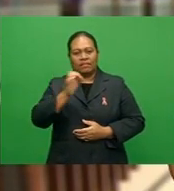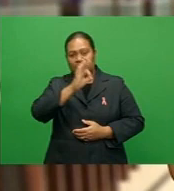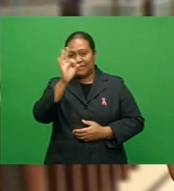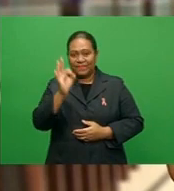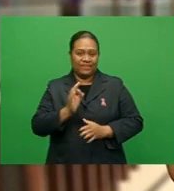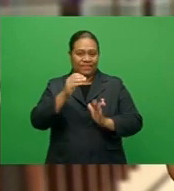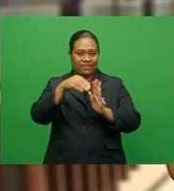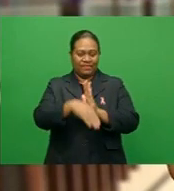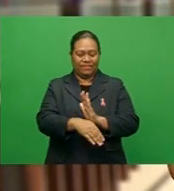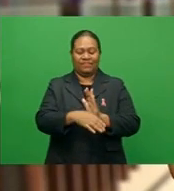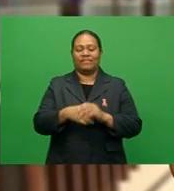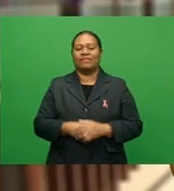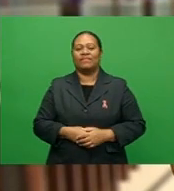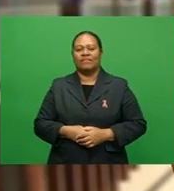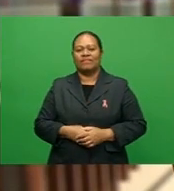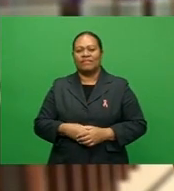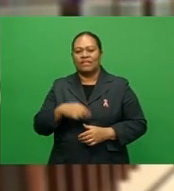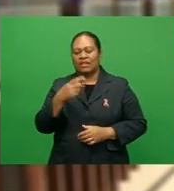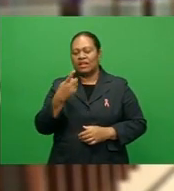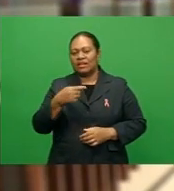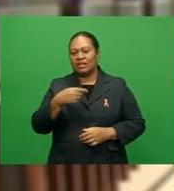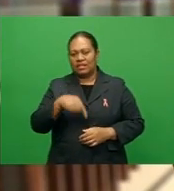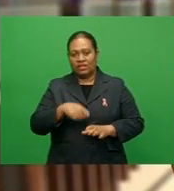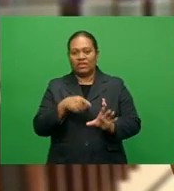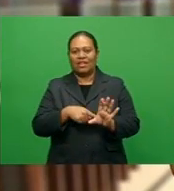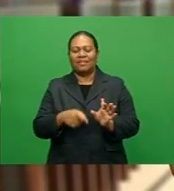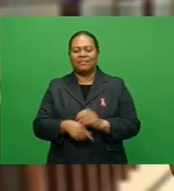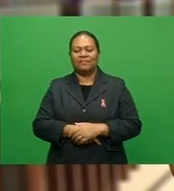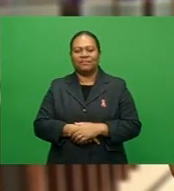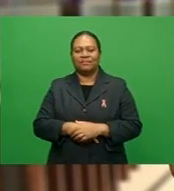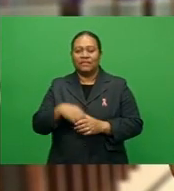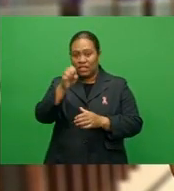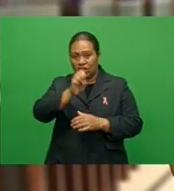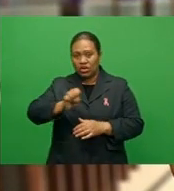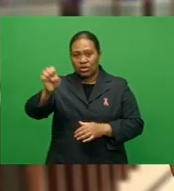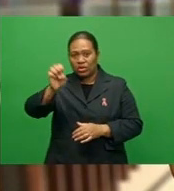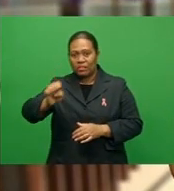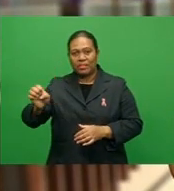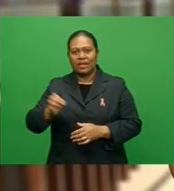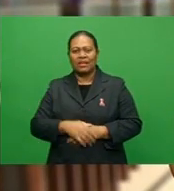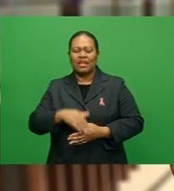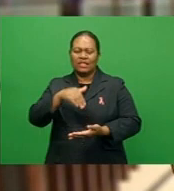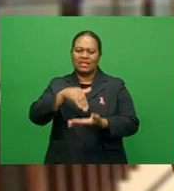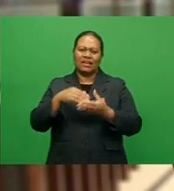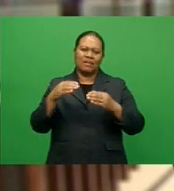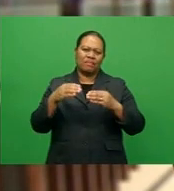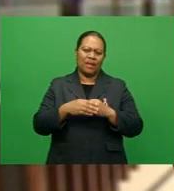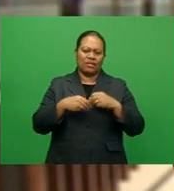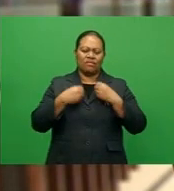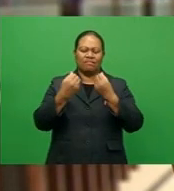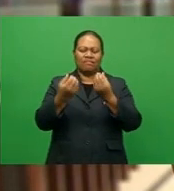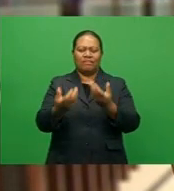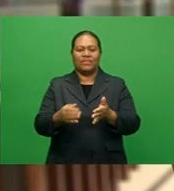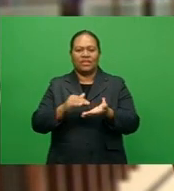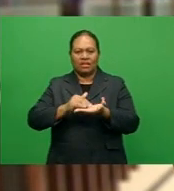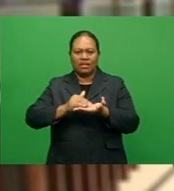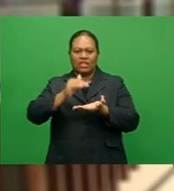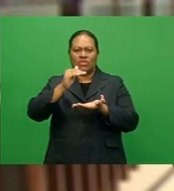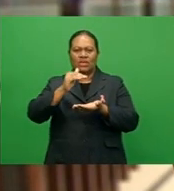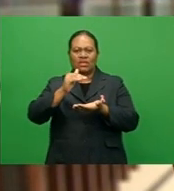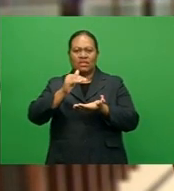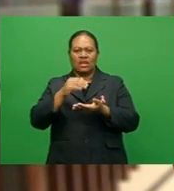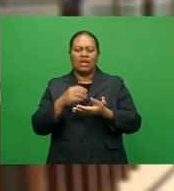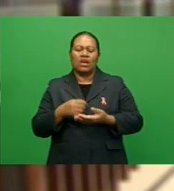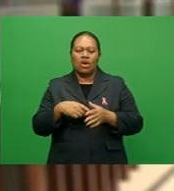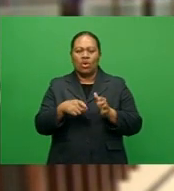decline in fiscal year 2020. In Europe, the European Central Bank opted to hold interest rates steady